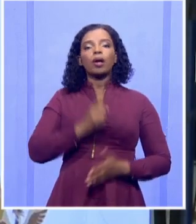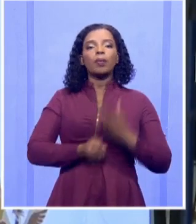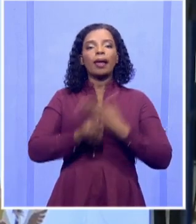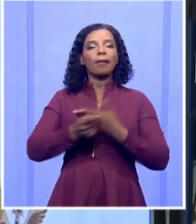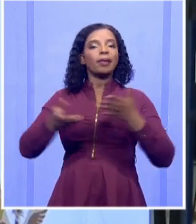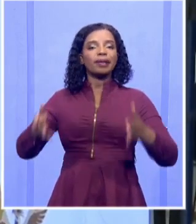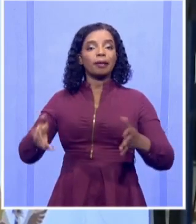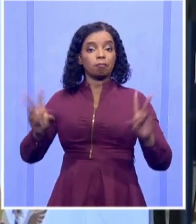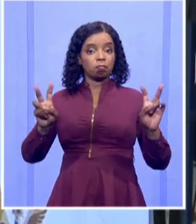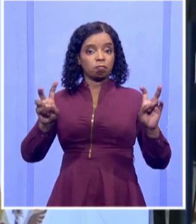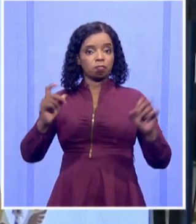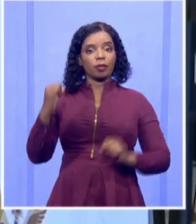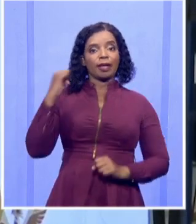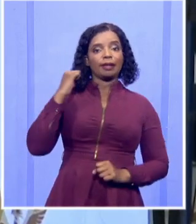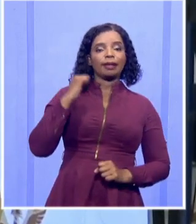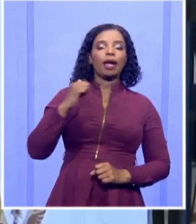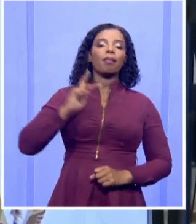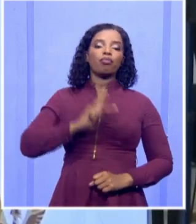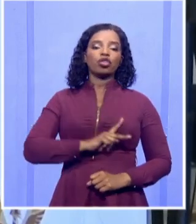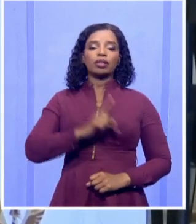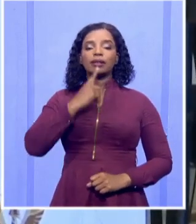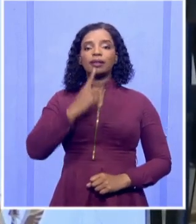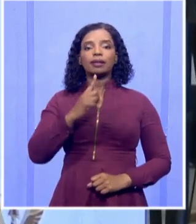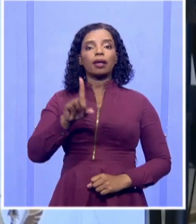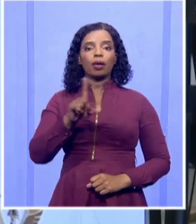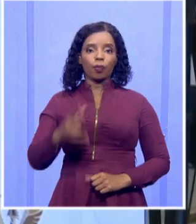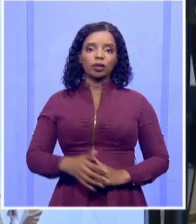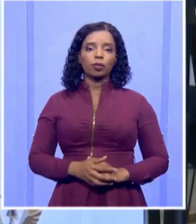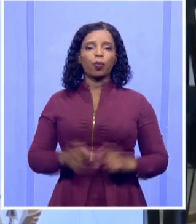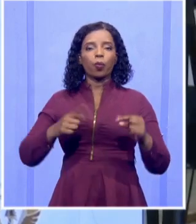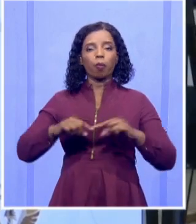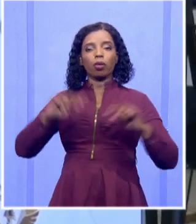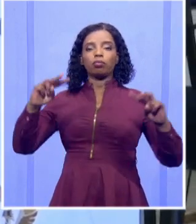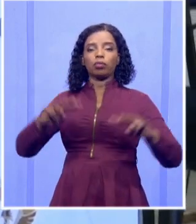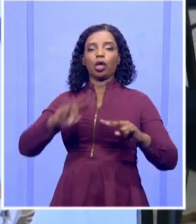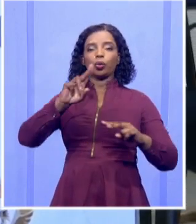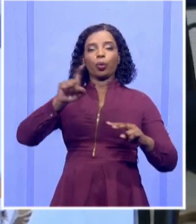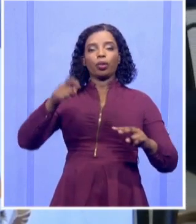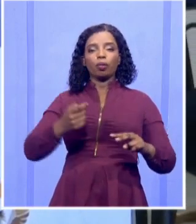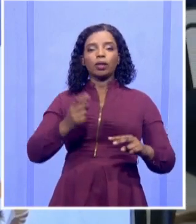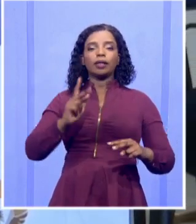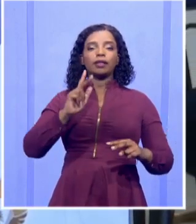say yesterday, we envision a 2,500 kilometer pipeline